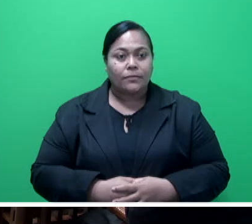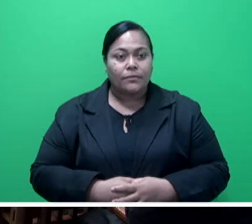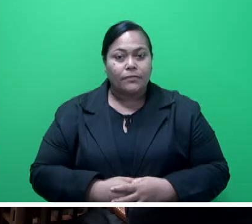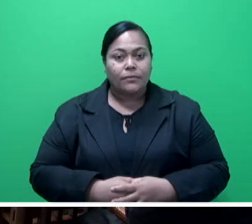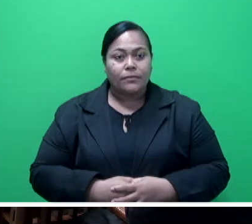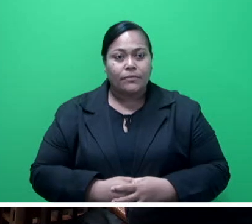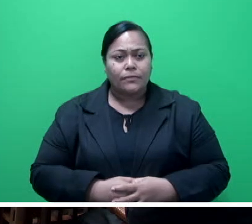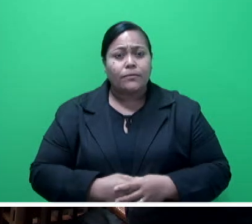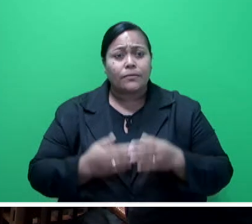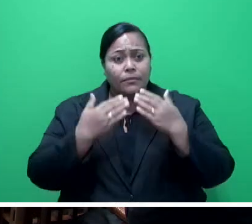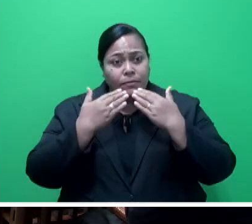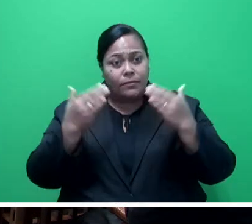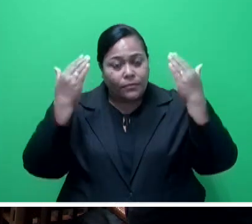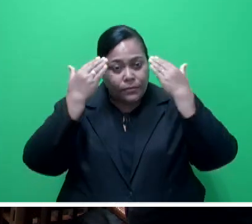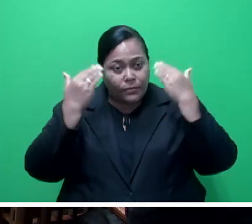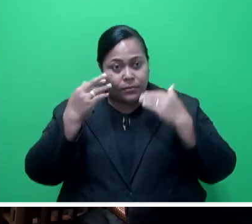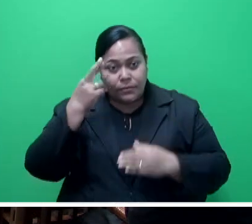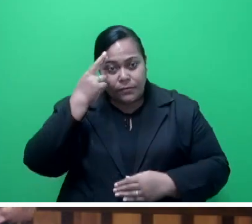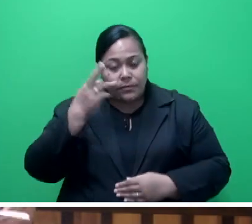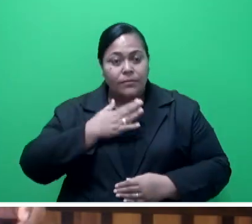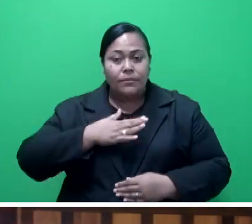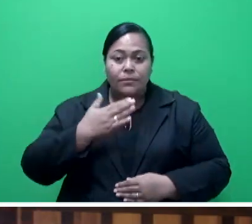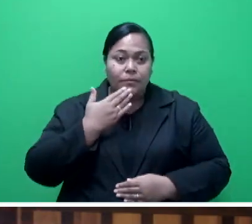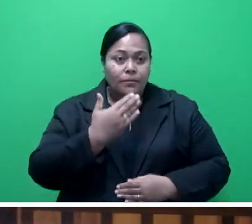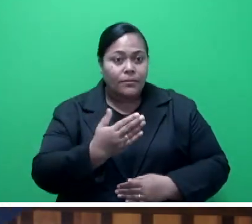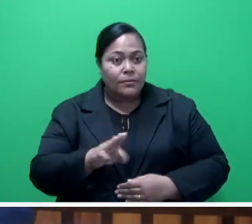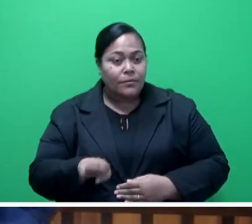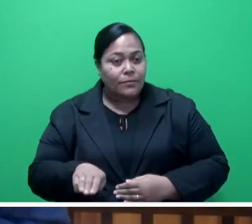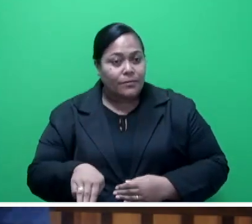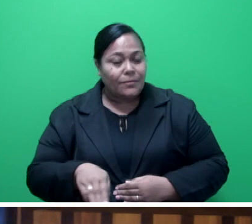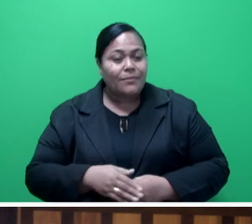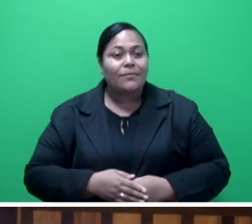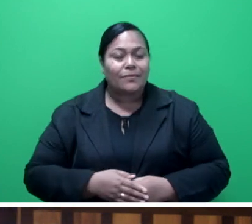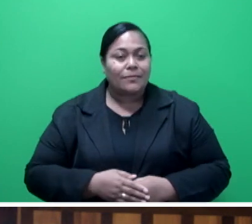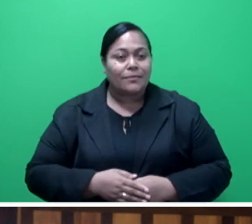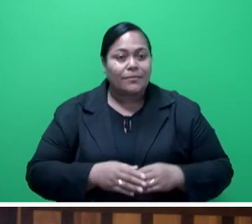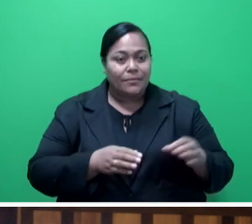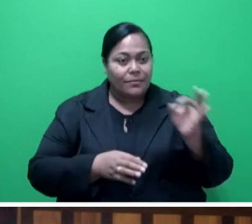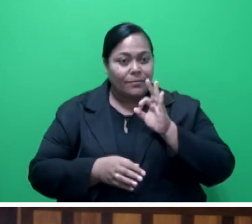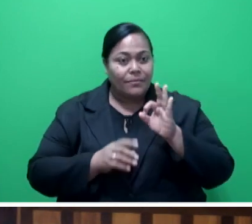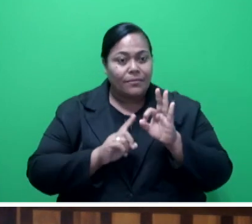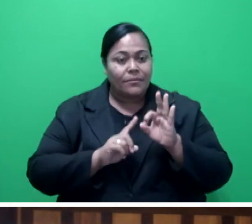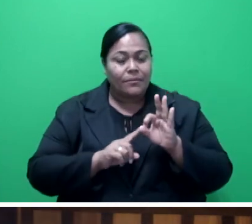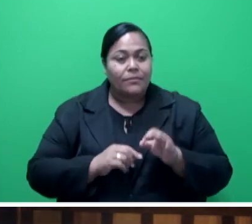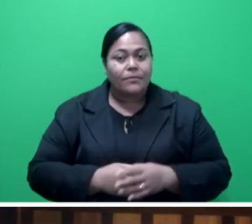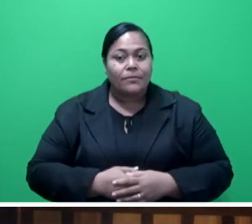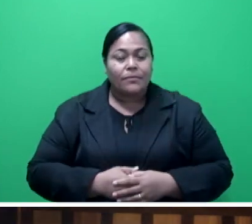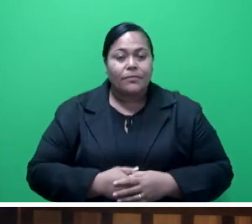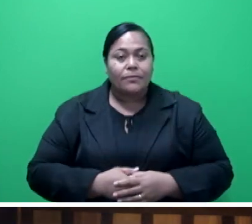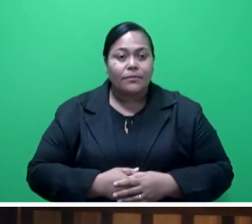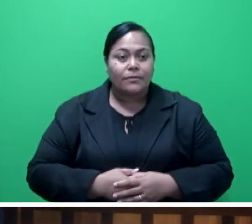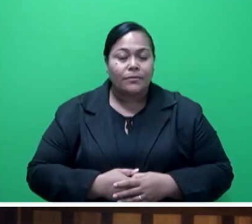Thank you, Mr. Speaker, sir. Mr. Speaker, sir, I'd like to thank the honourable member for this question, sir. Mr. Speaker, sir,